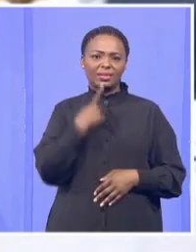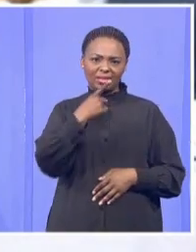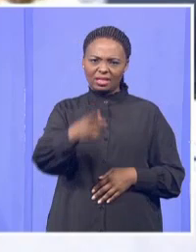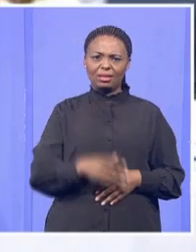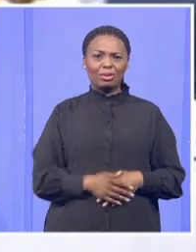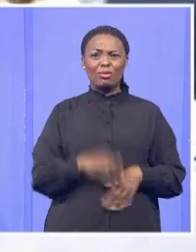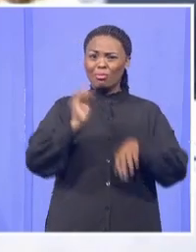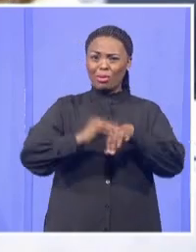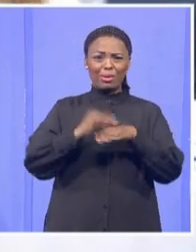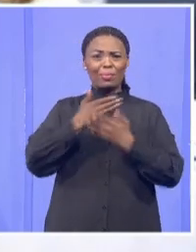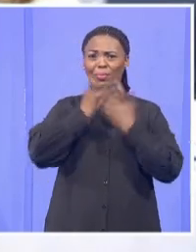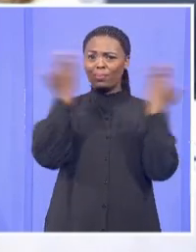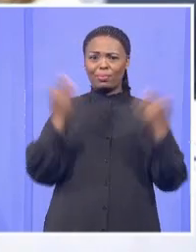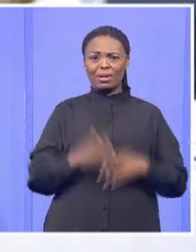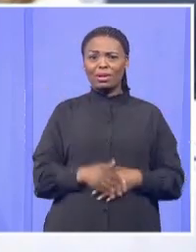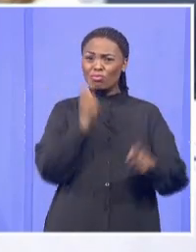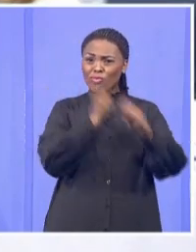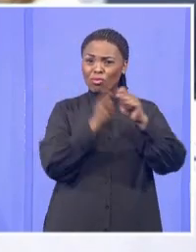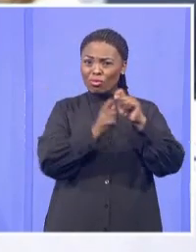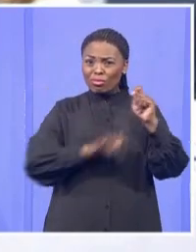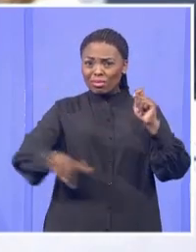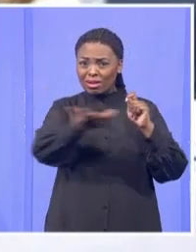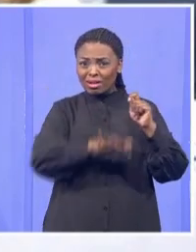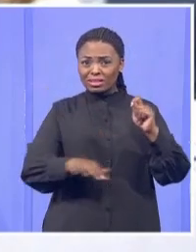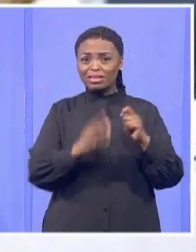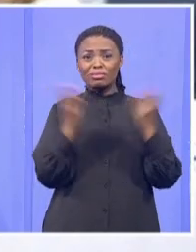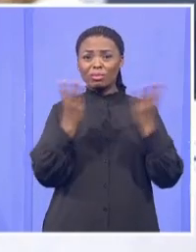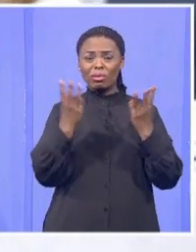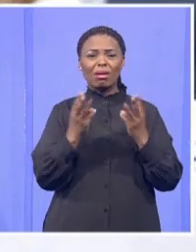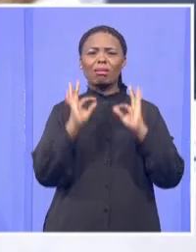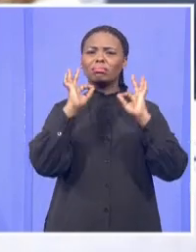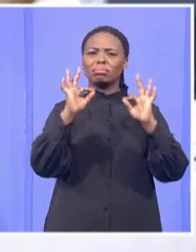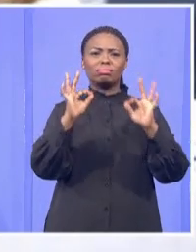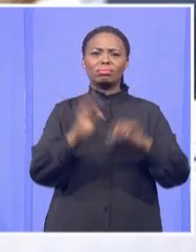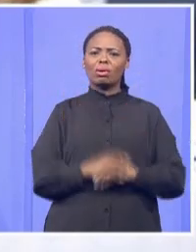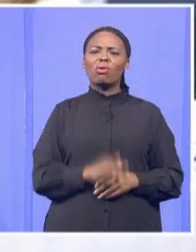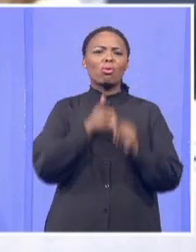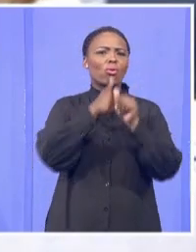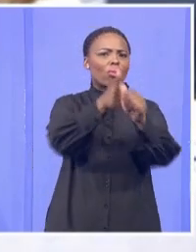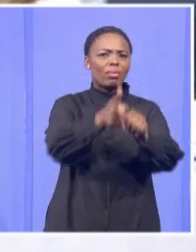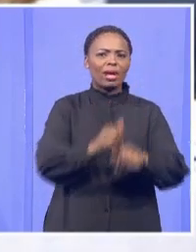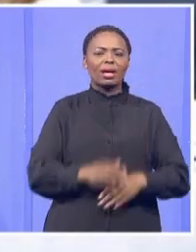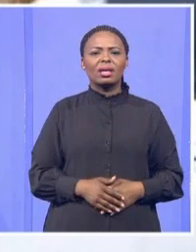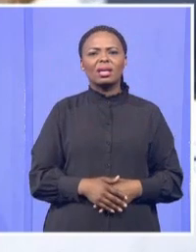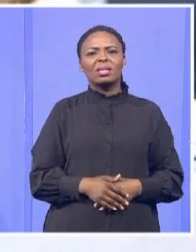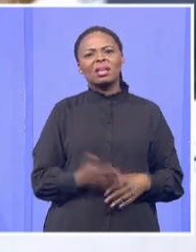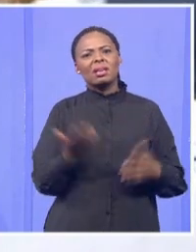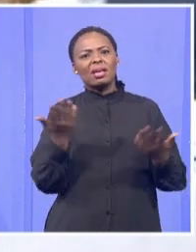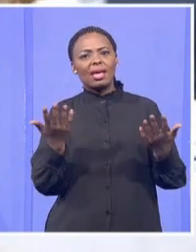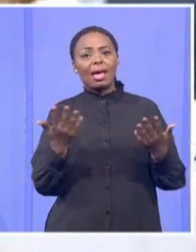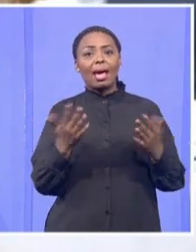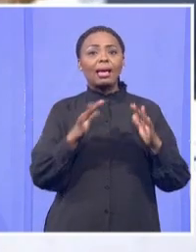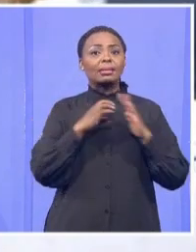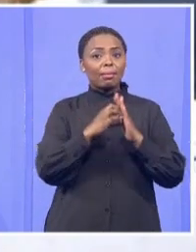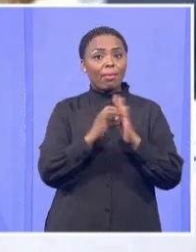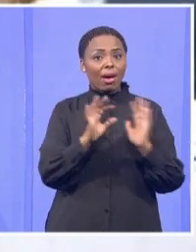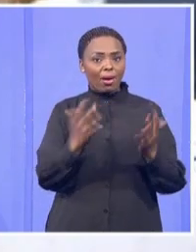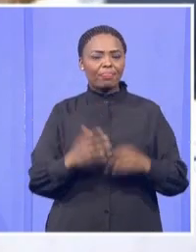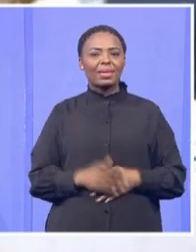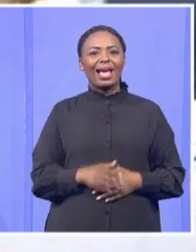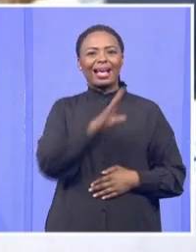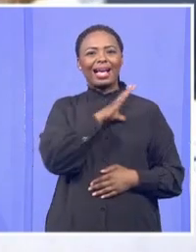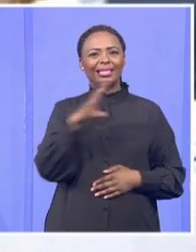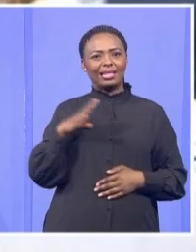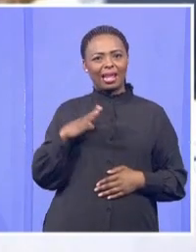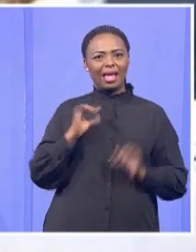They comply. We don't have a problem there. Either the councillor writes them a letter,